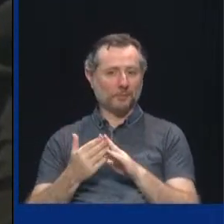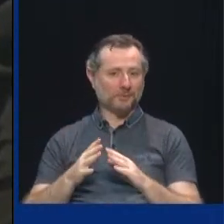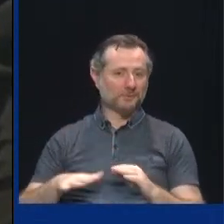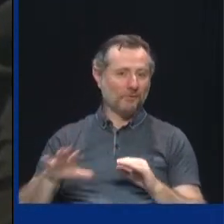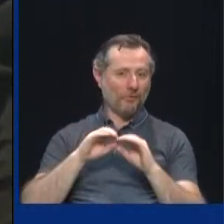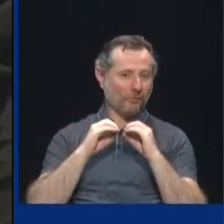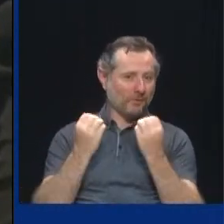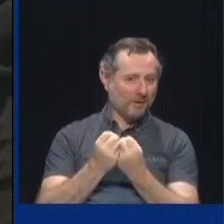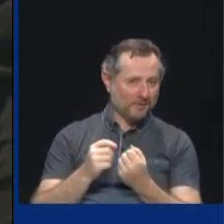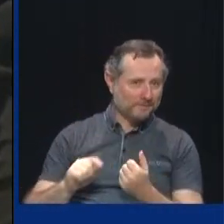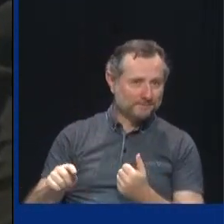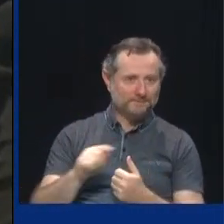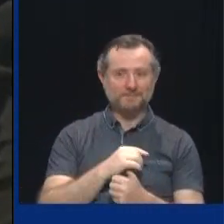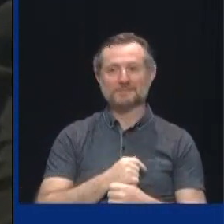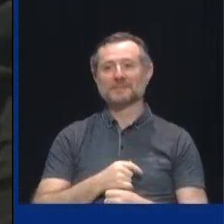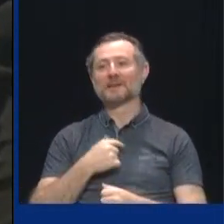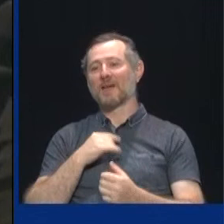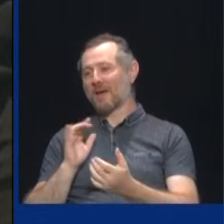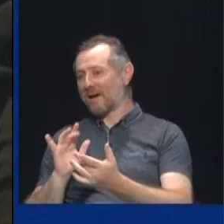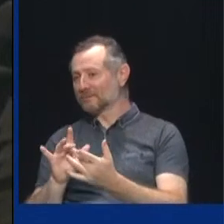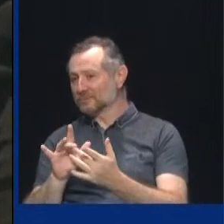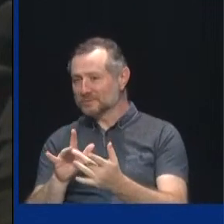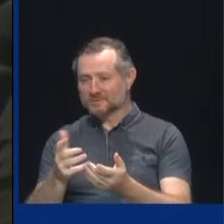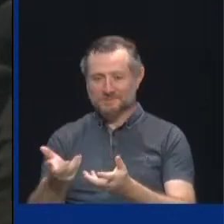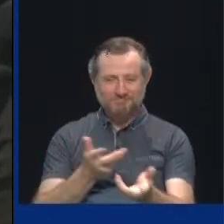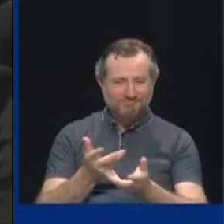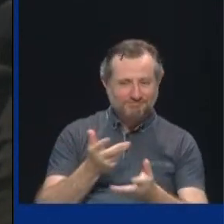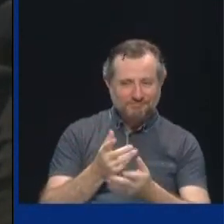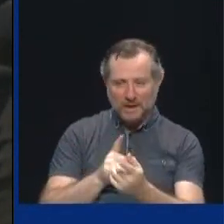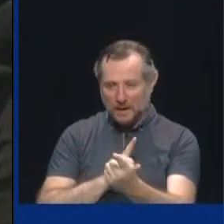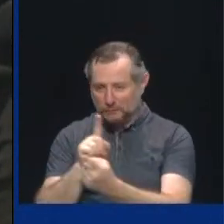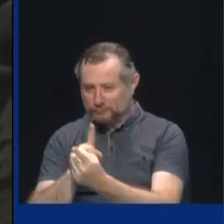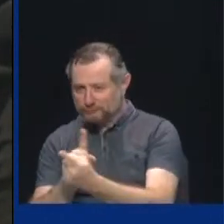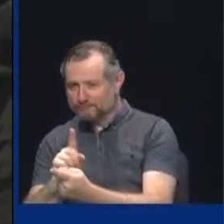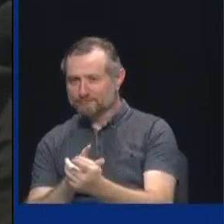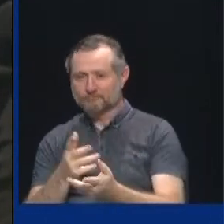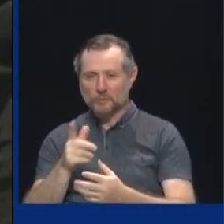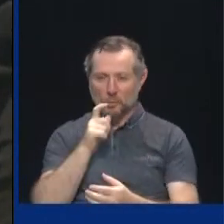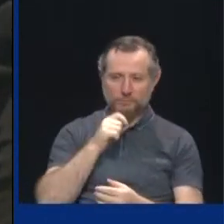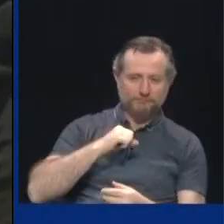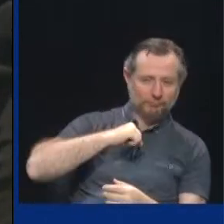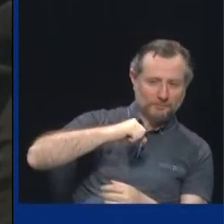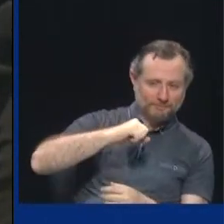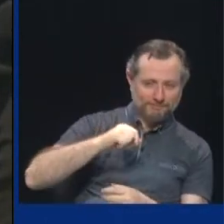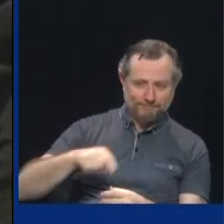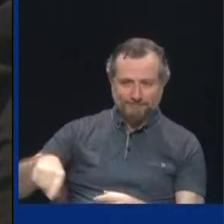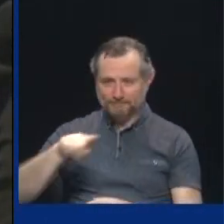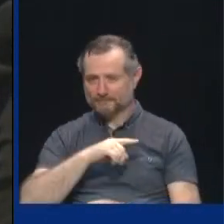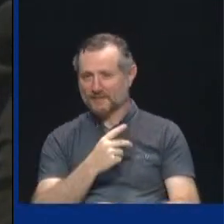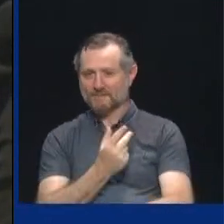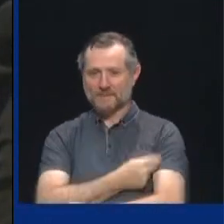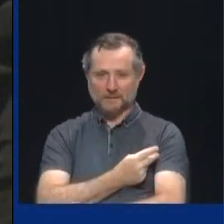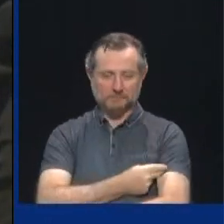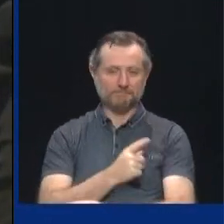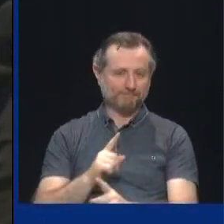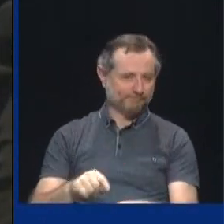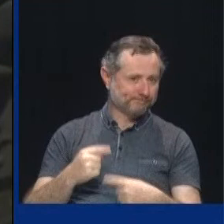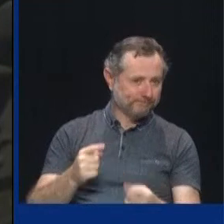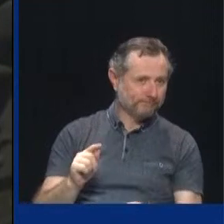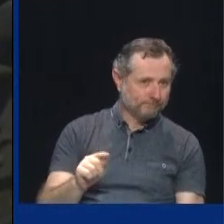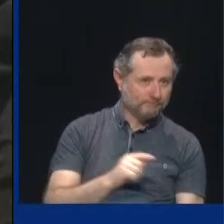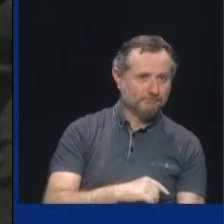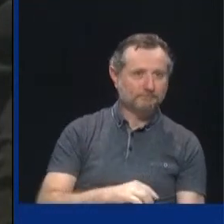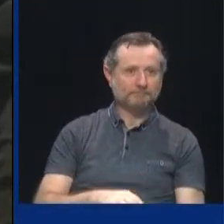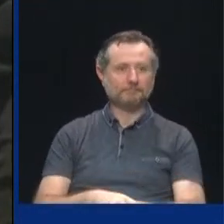the ground, reaching out and engaging with those who have been hesitant to take the vaccine up until now. The